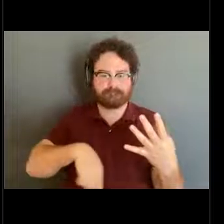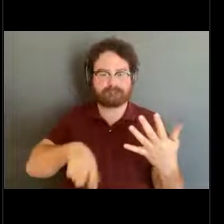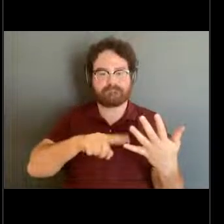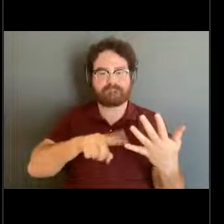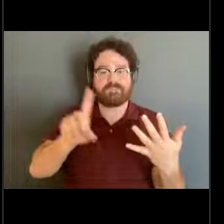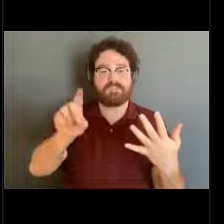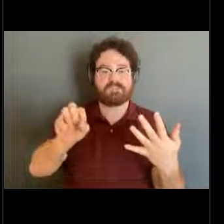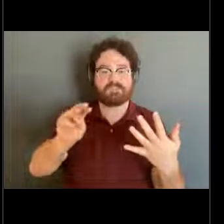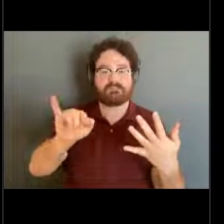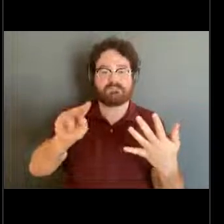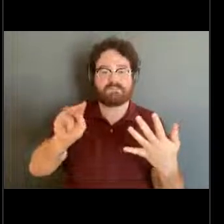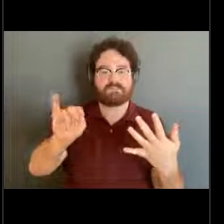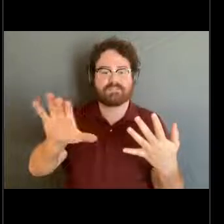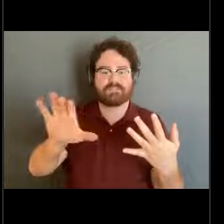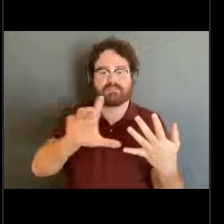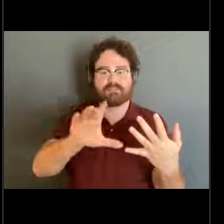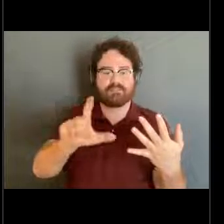Dominic Clement,